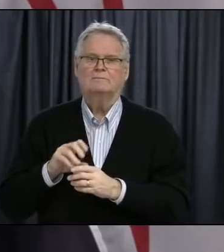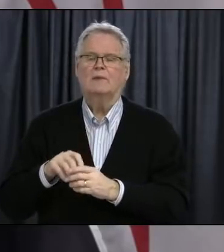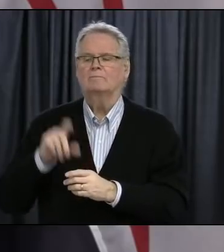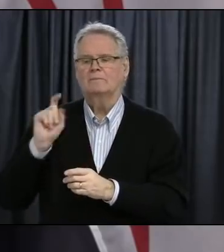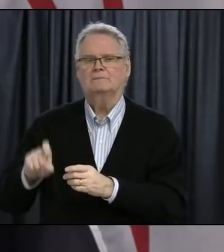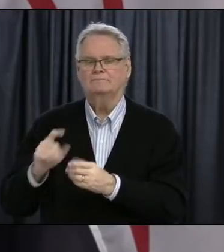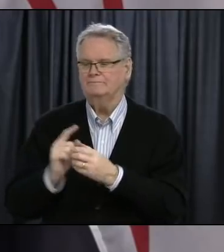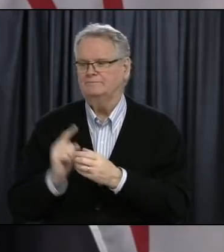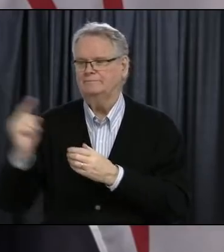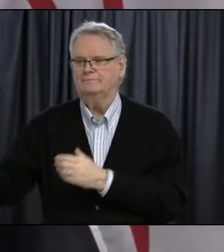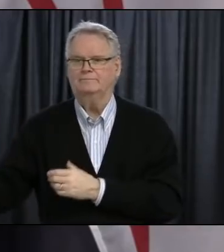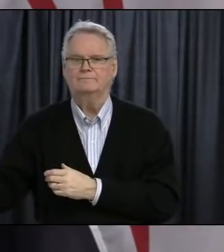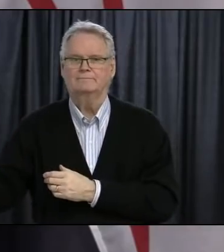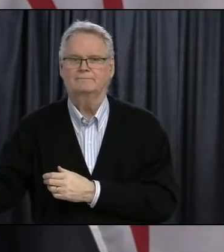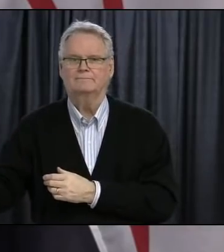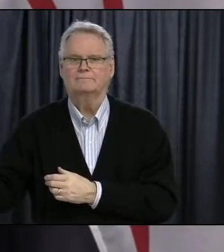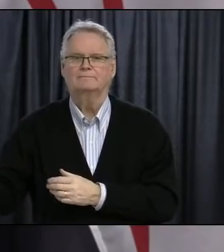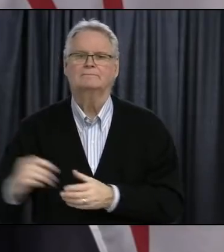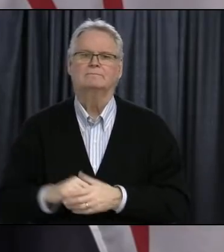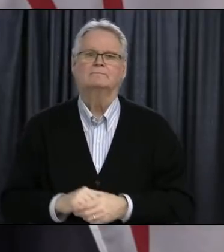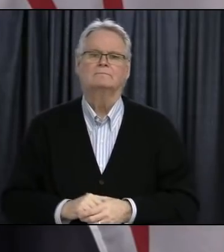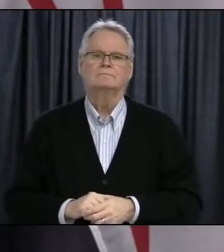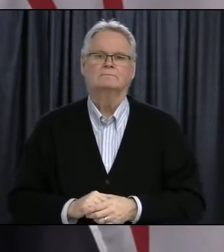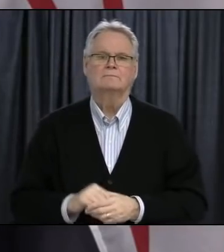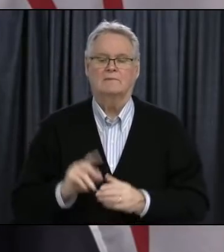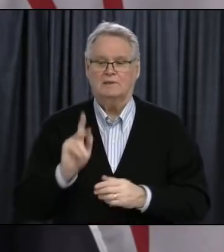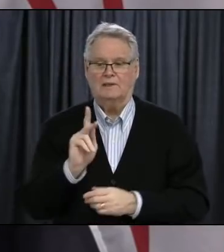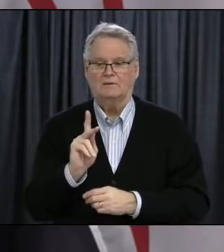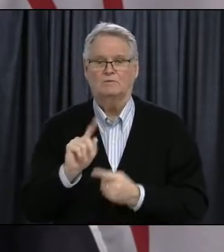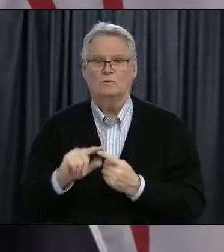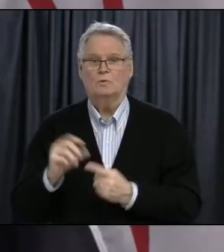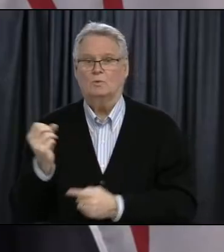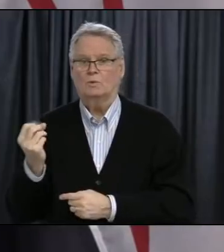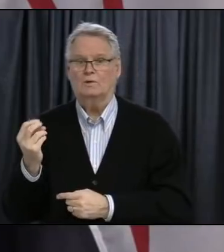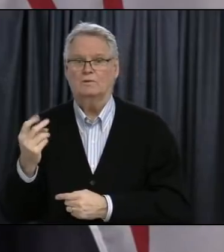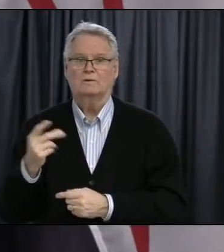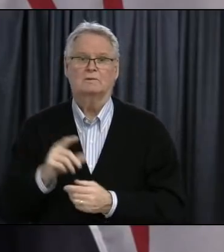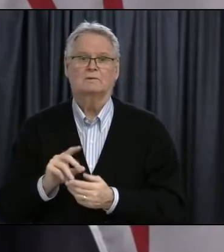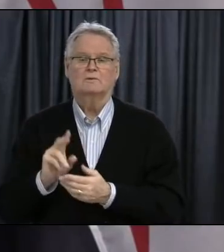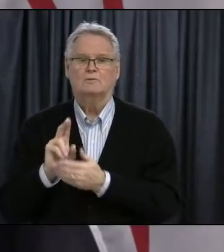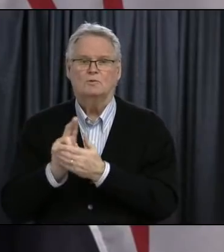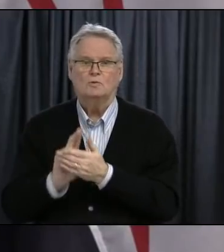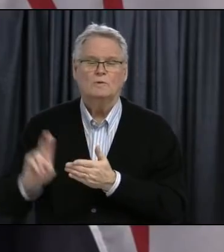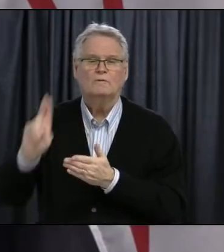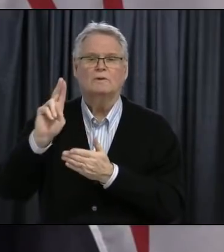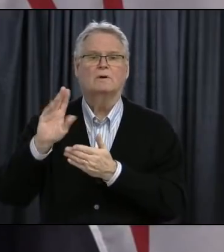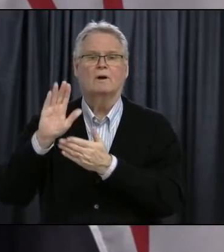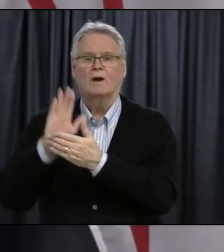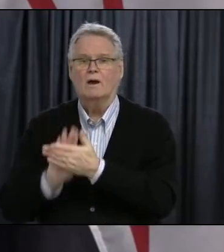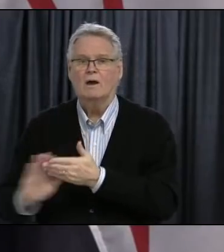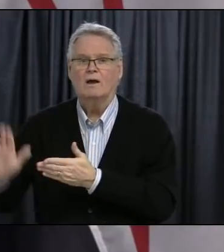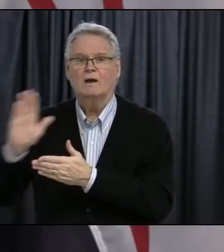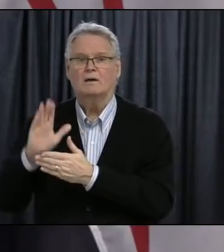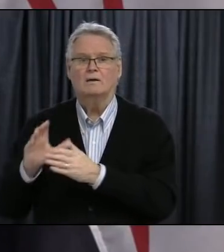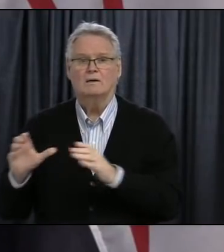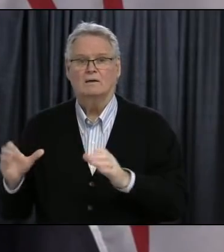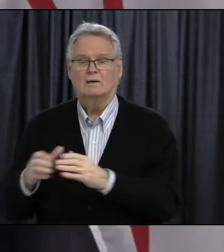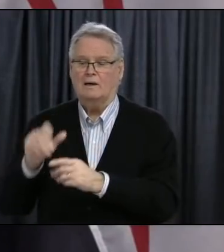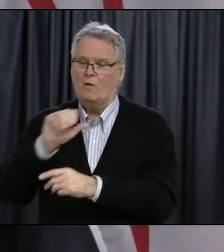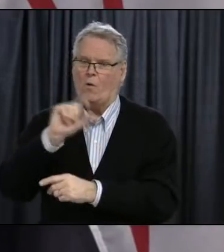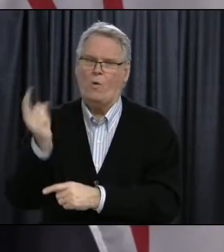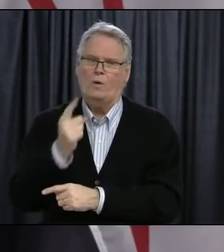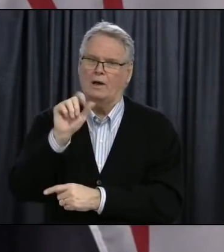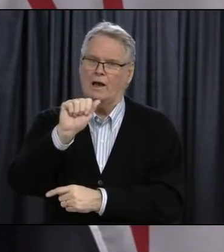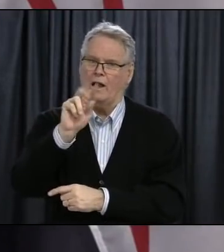K to 12 schools and post-secondary institutions on the Avalon under alert level 5 will continue with online learning for the time